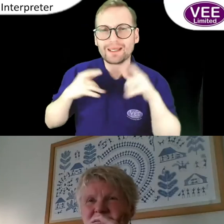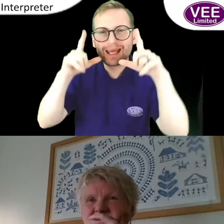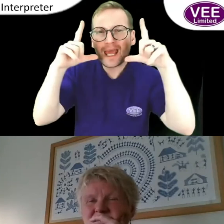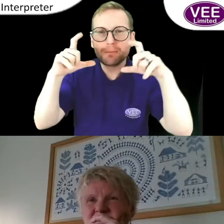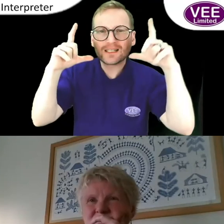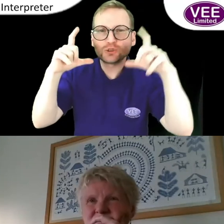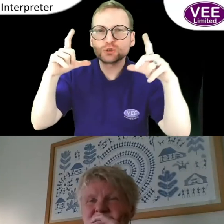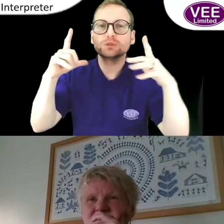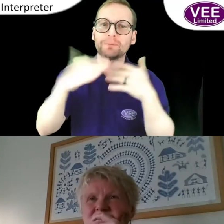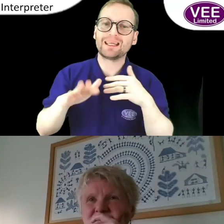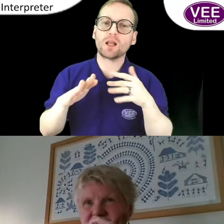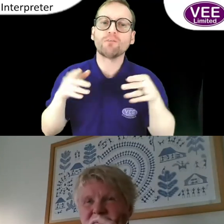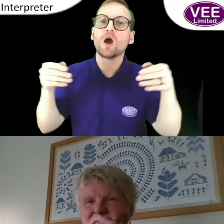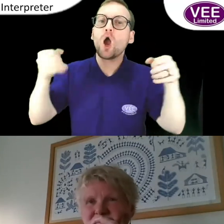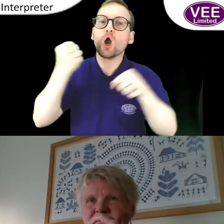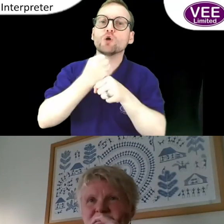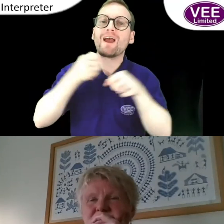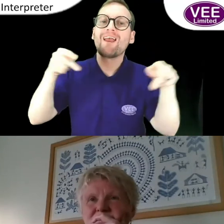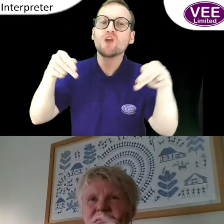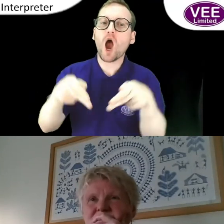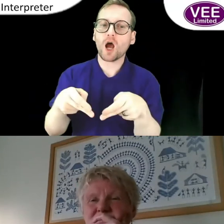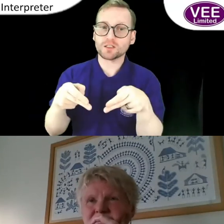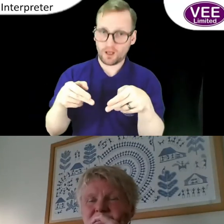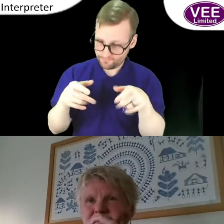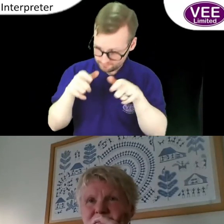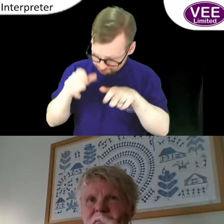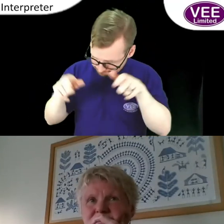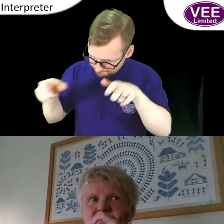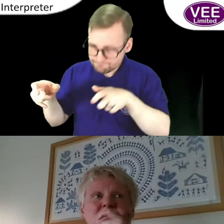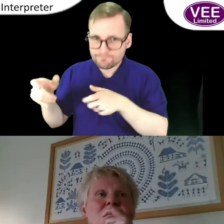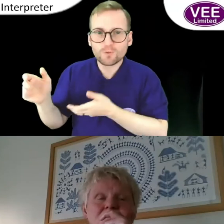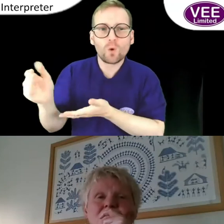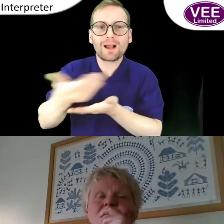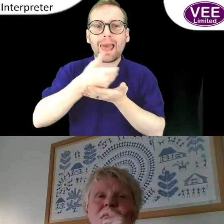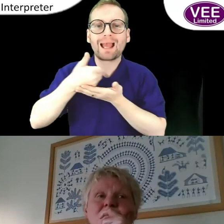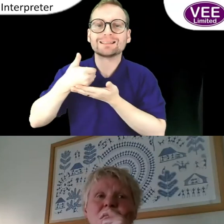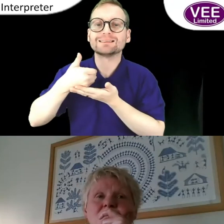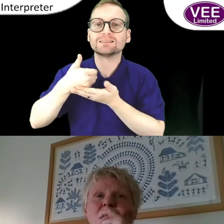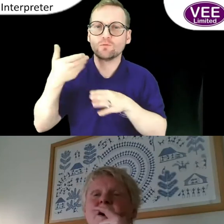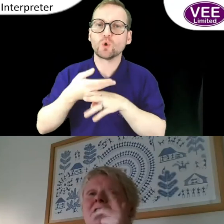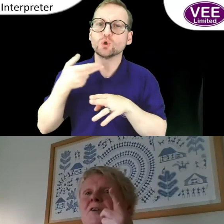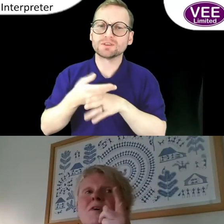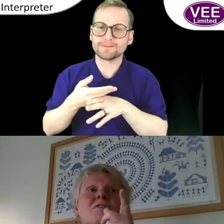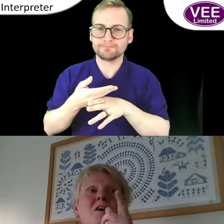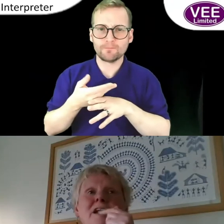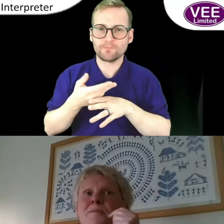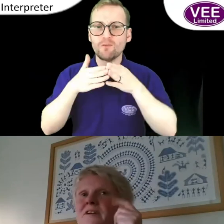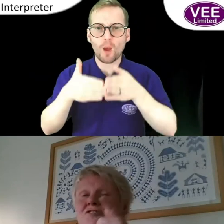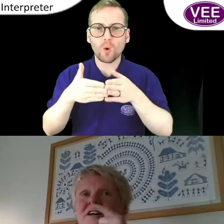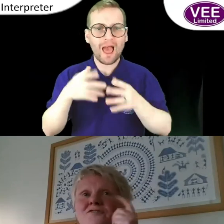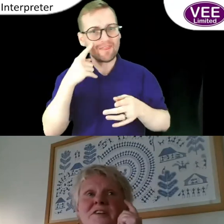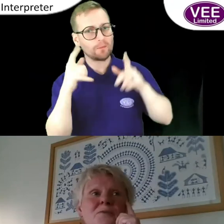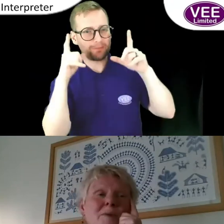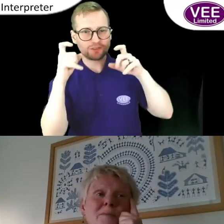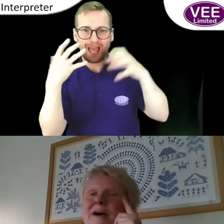the graveyard of all these boats that he will collect his pieces of wood. It's just, I think we've got that